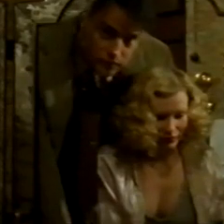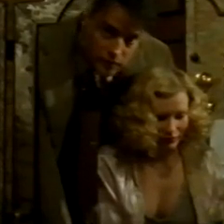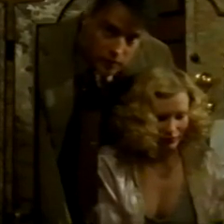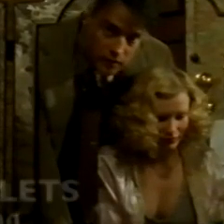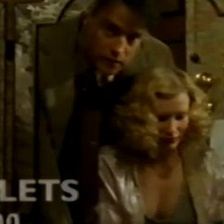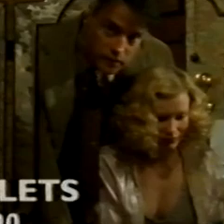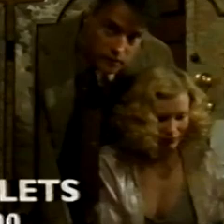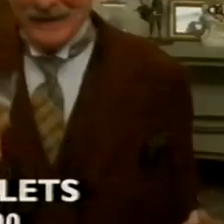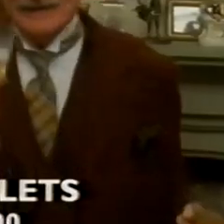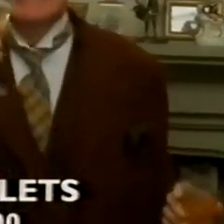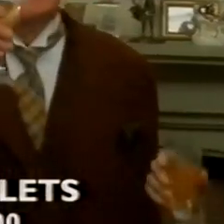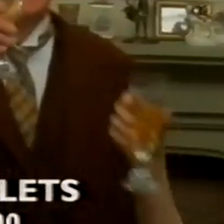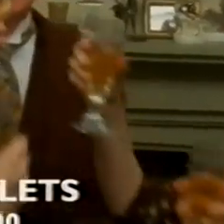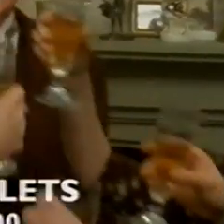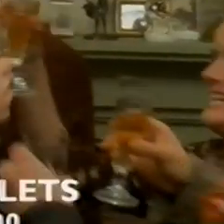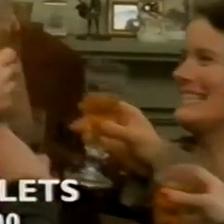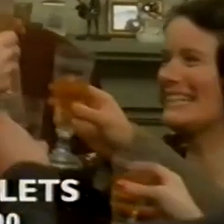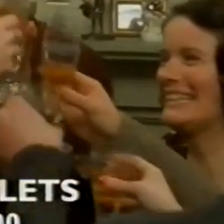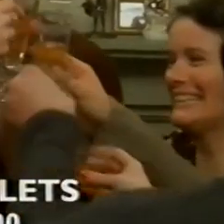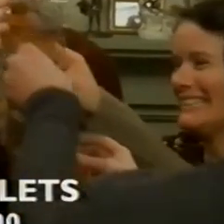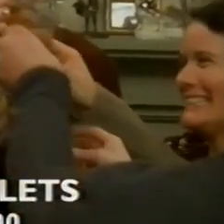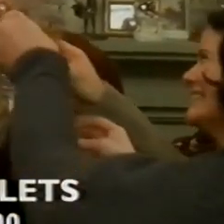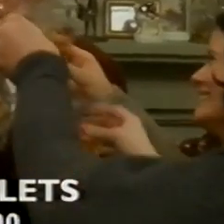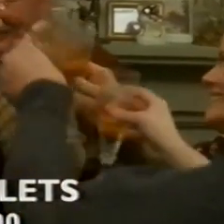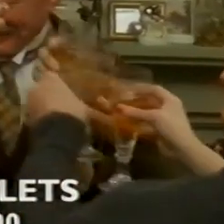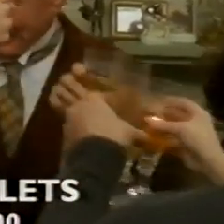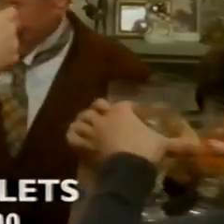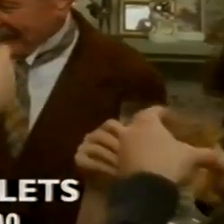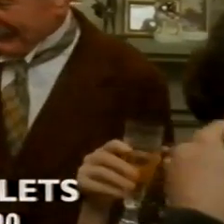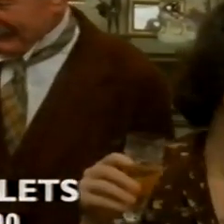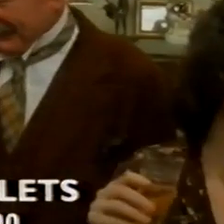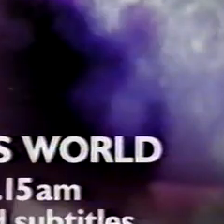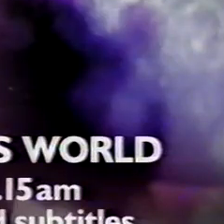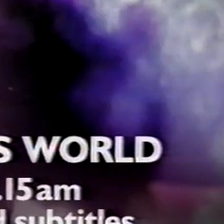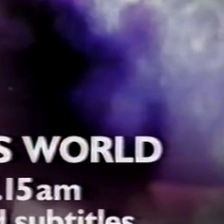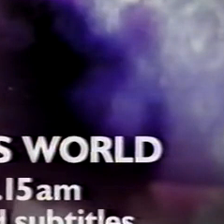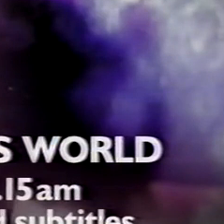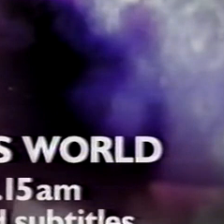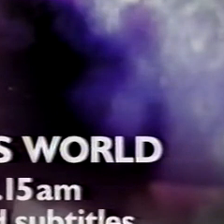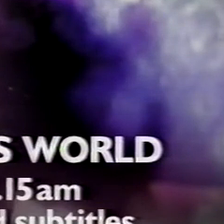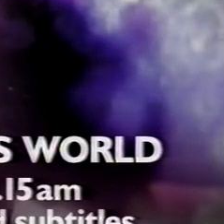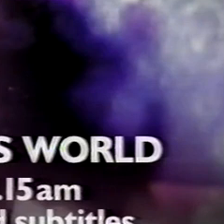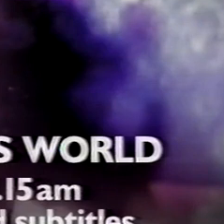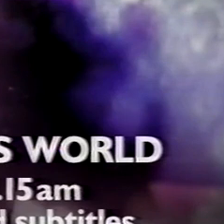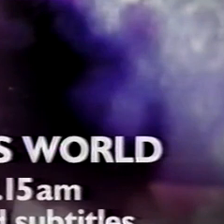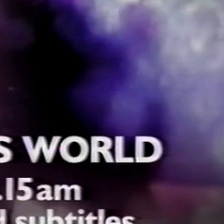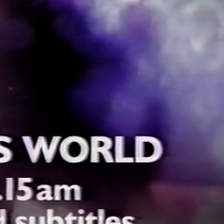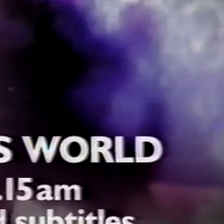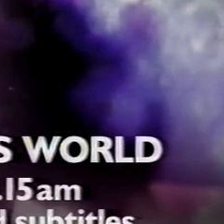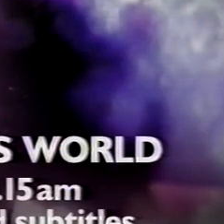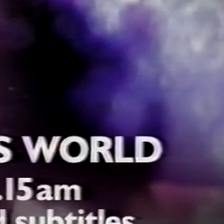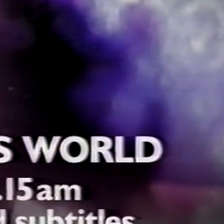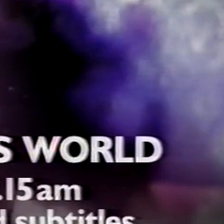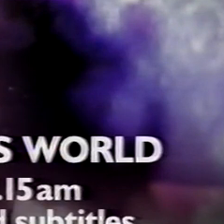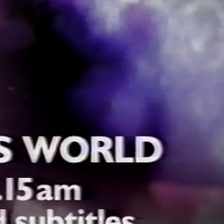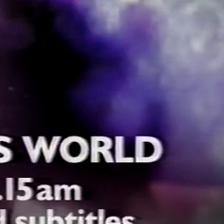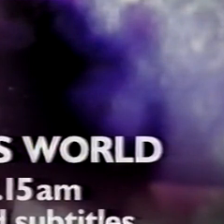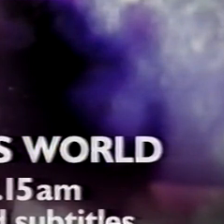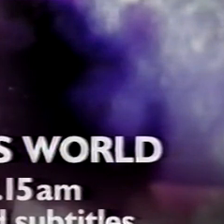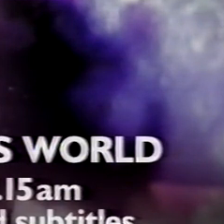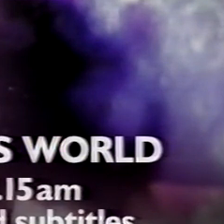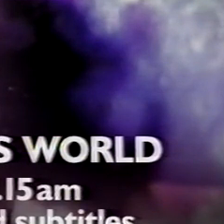know? The Cazalettes continues Friday at 9 on BBC One. A pioneering new treatment to help people with